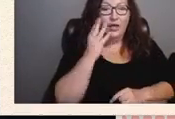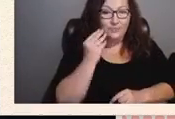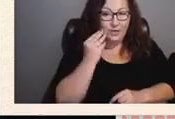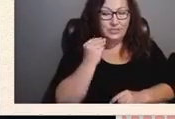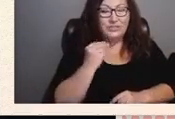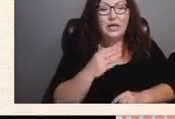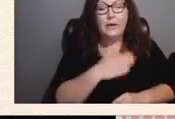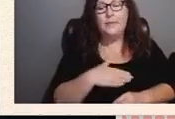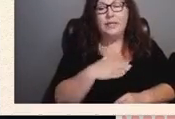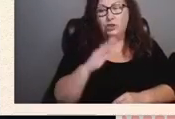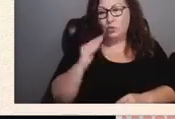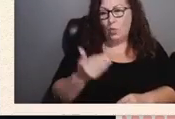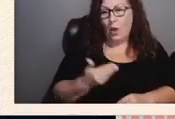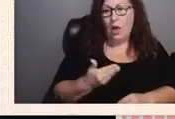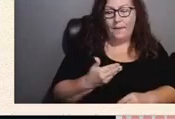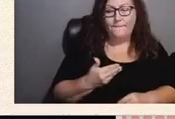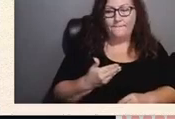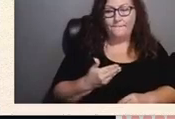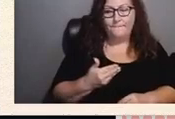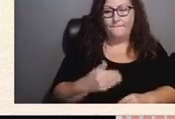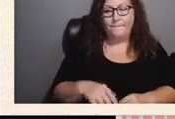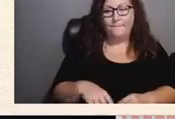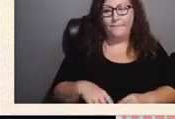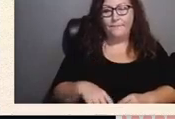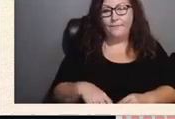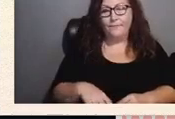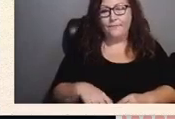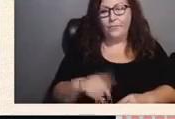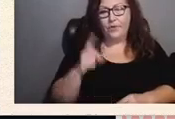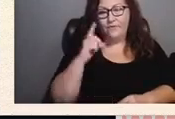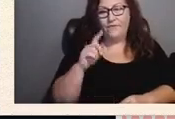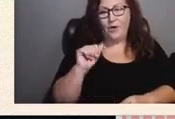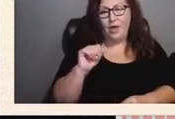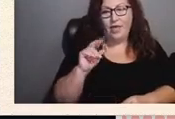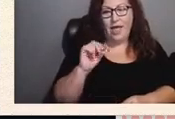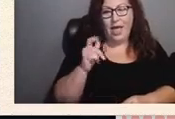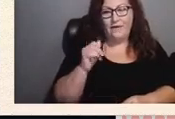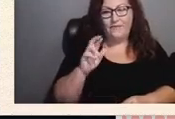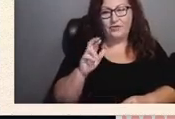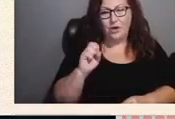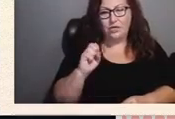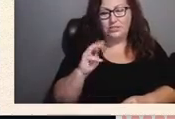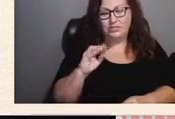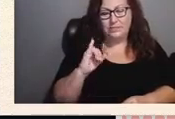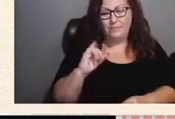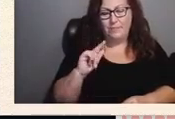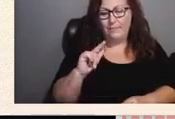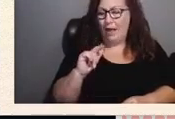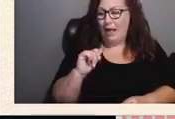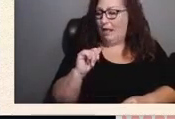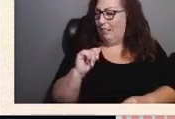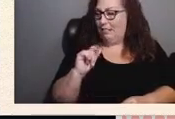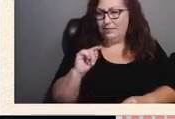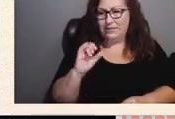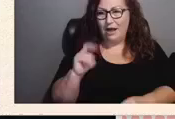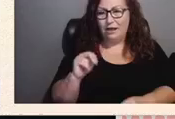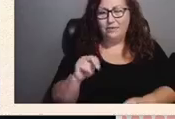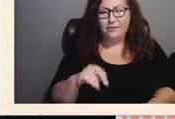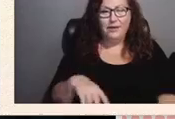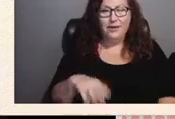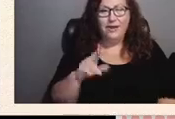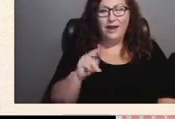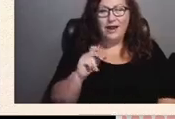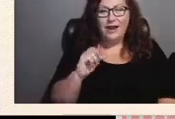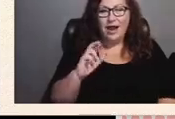welcome, under the avatar, Smilatom, Naratom Cecil.